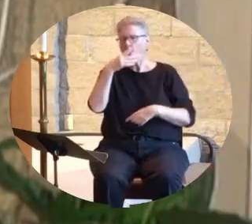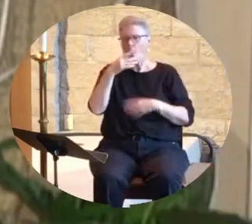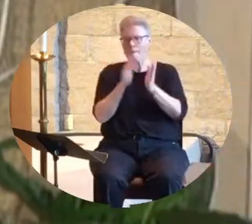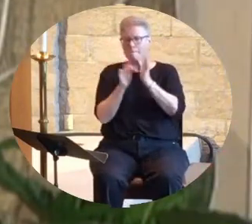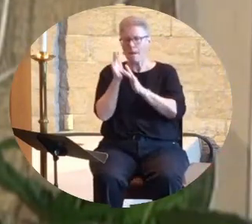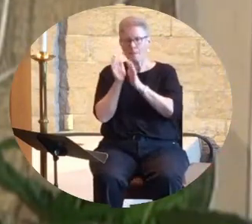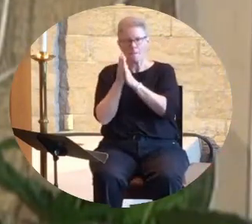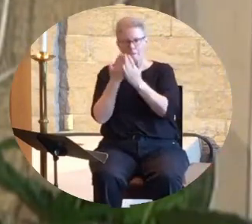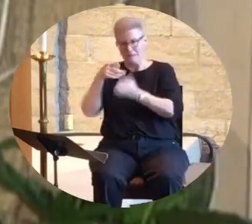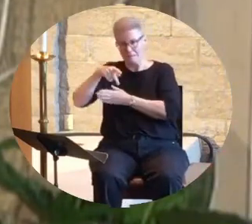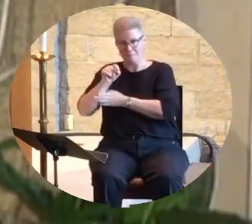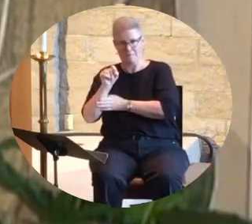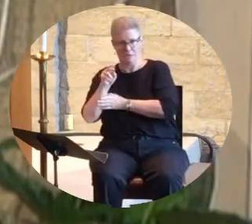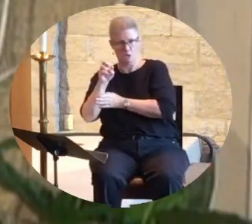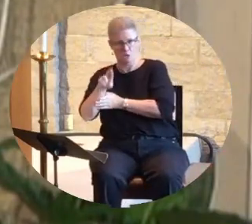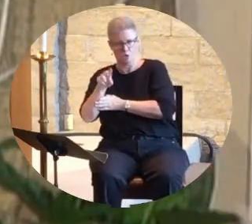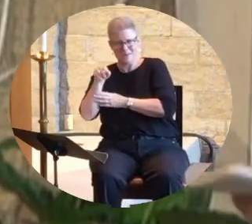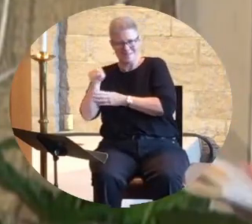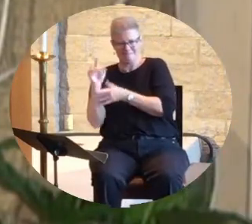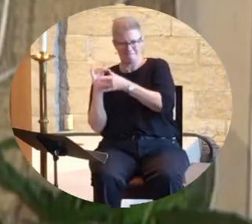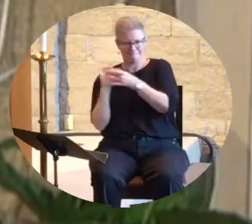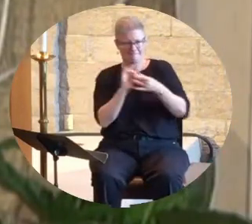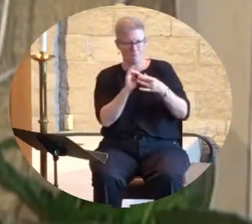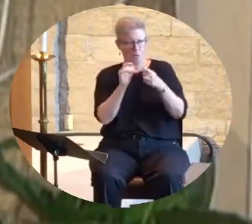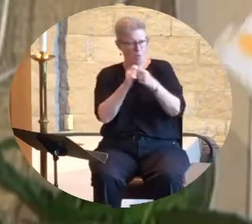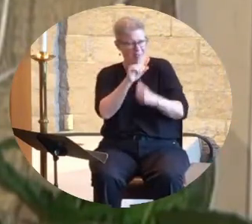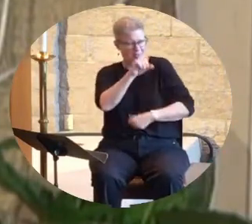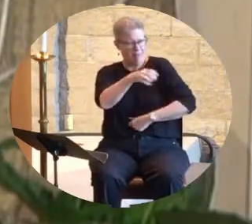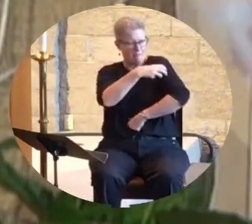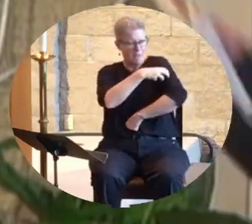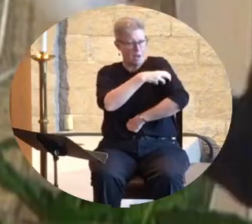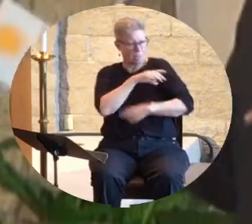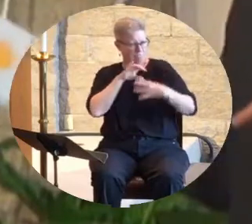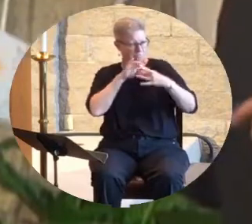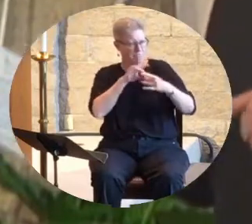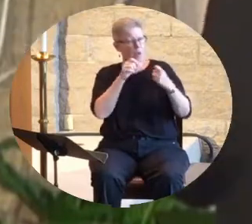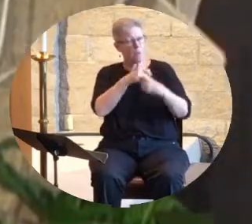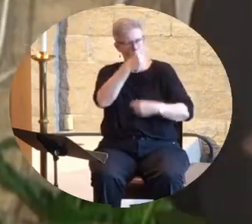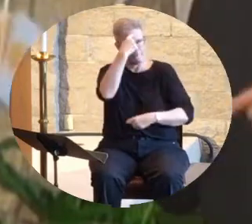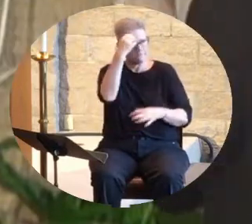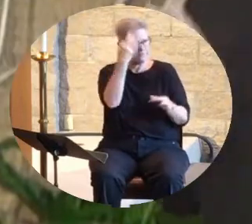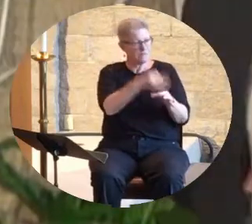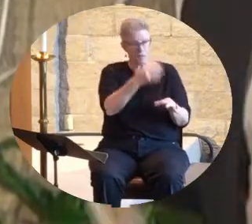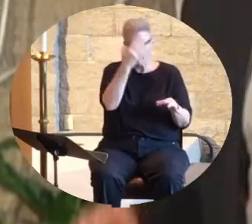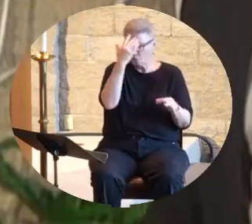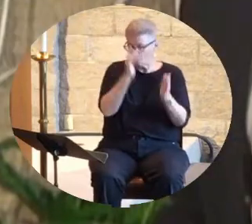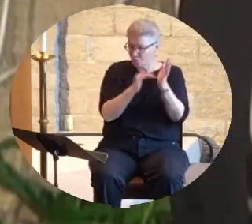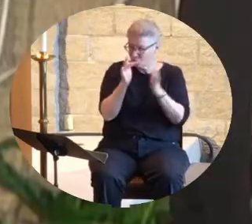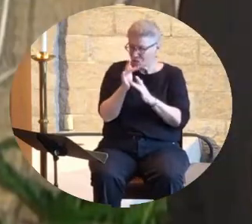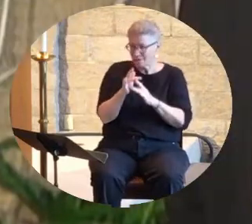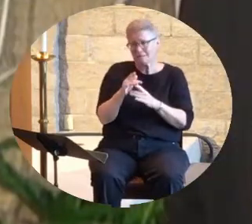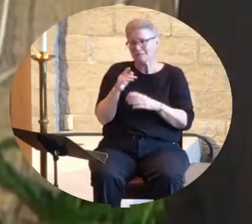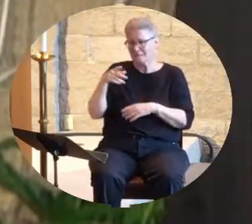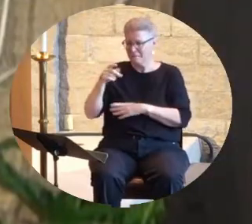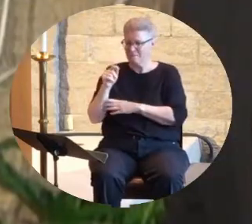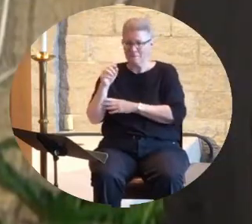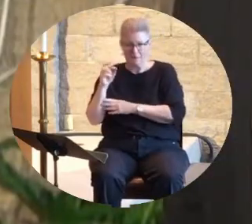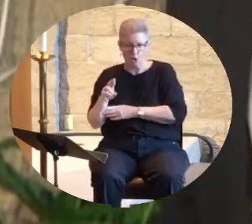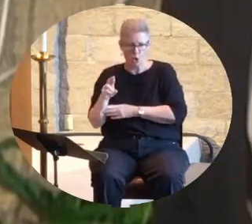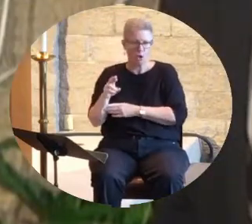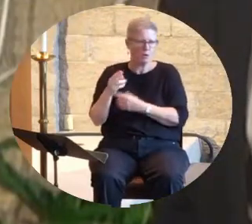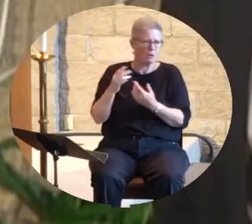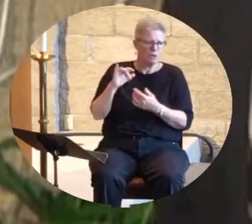power of faith. And you might remember that Jesus ran along a lot, kind of hung around a lot with Peter and James